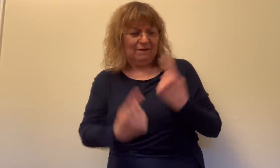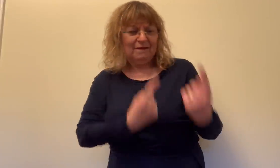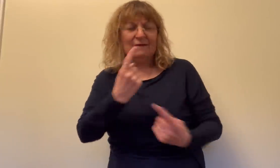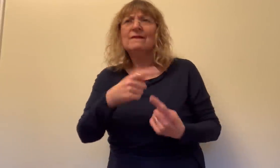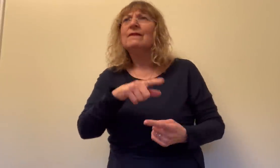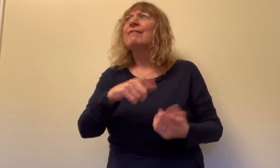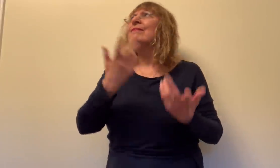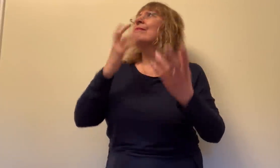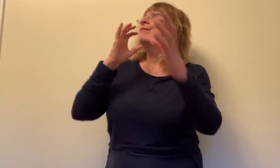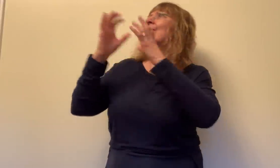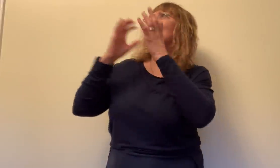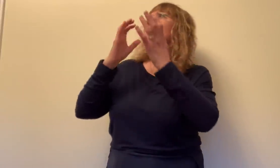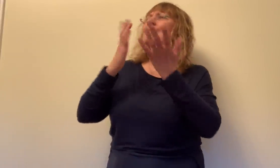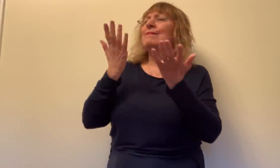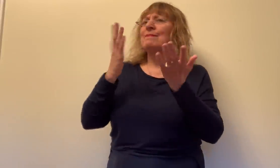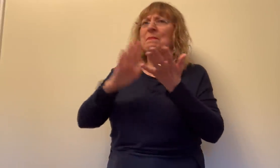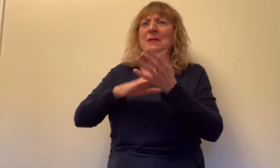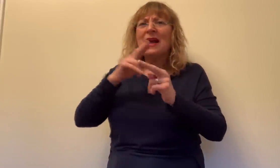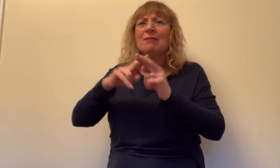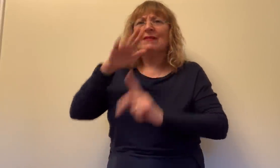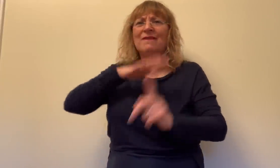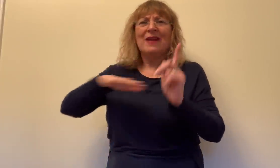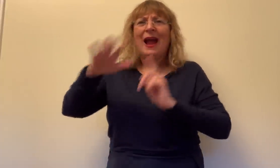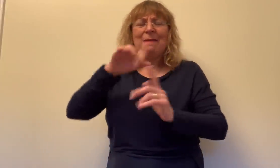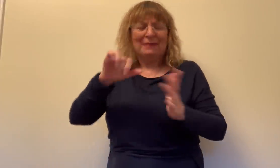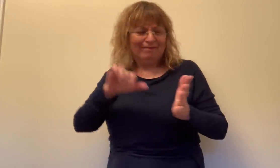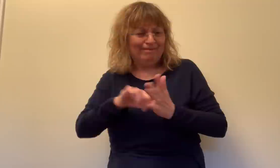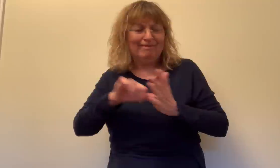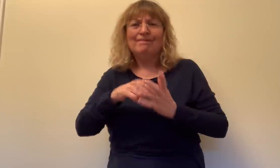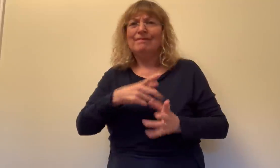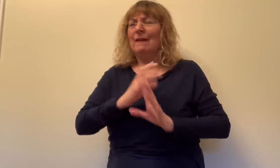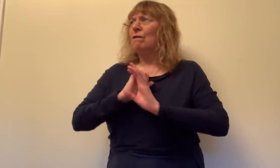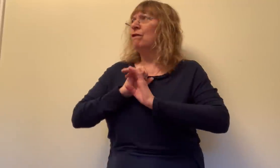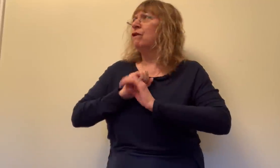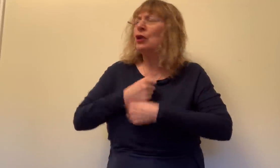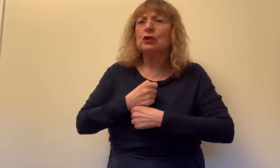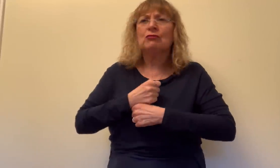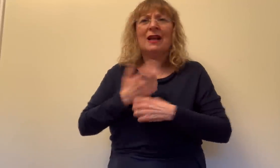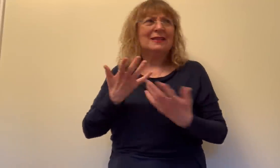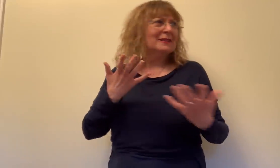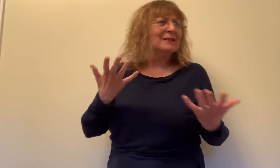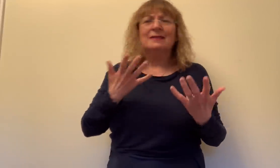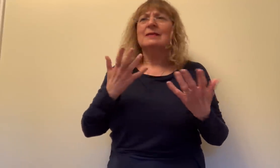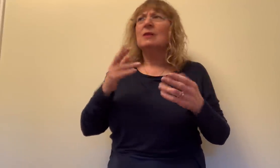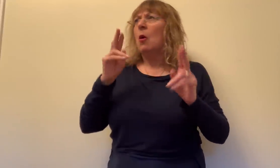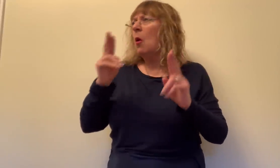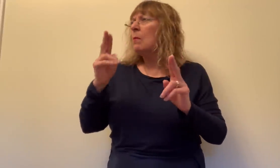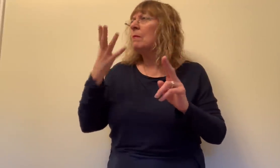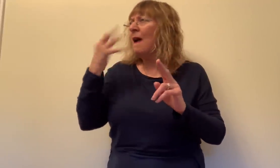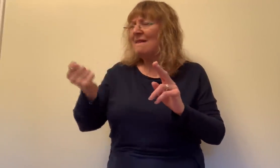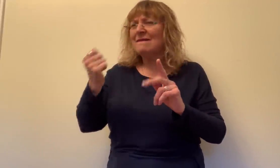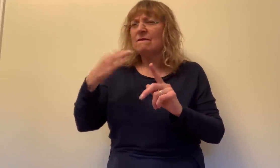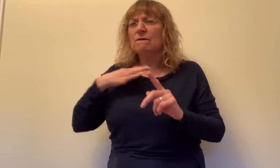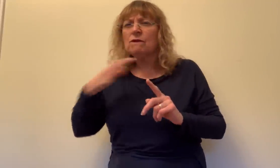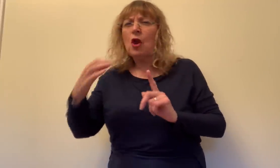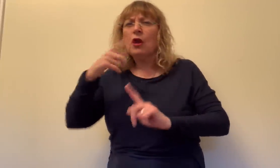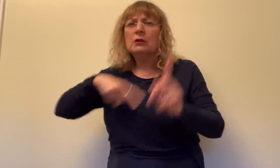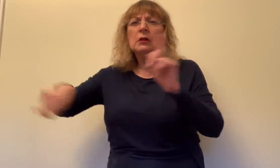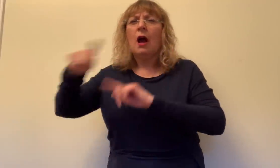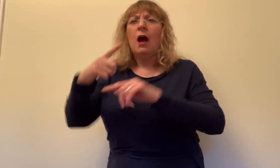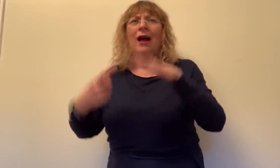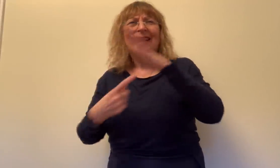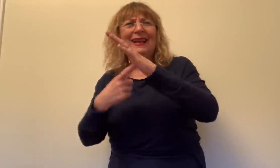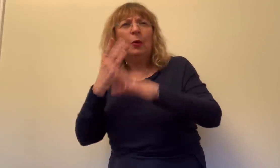deaf children and where there may be communication difficulties between family members, leading to